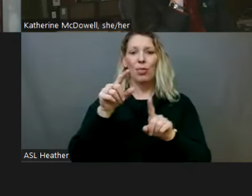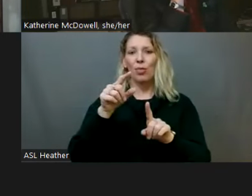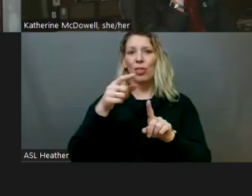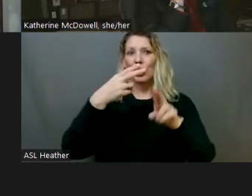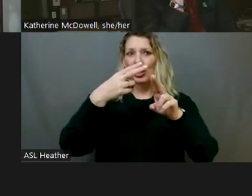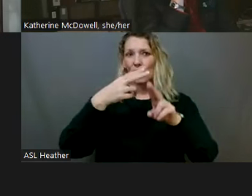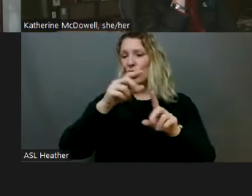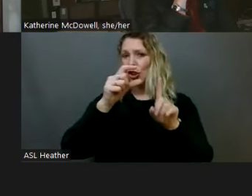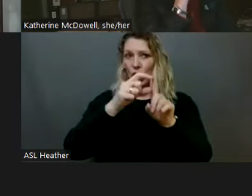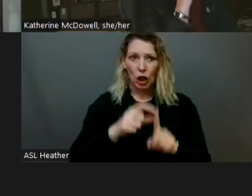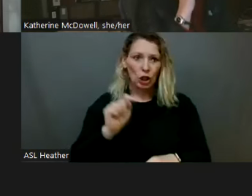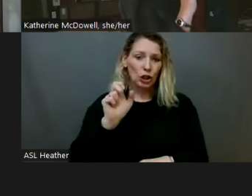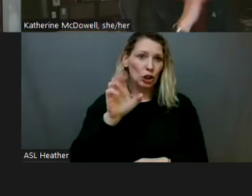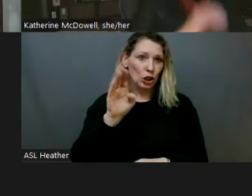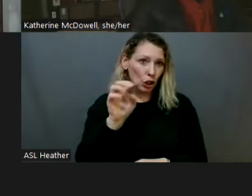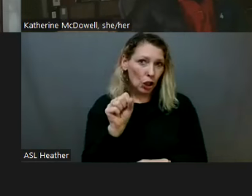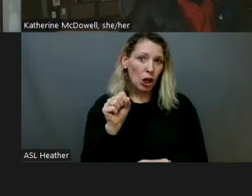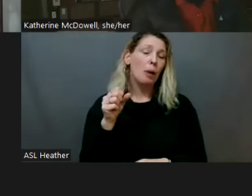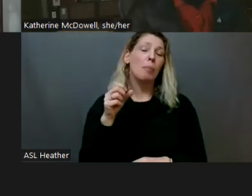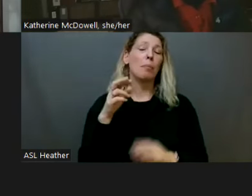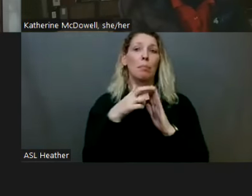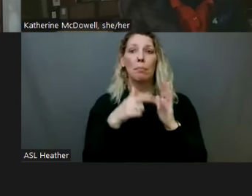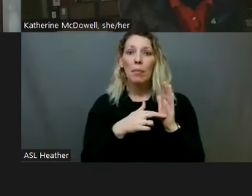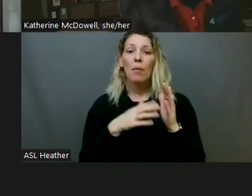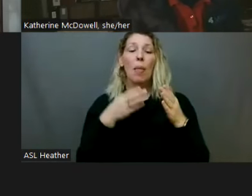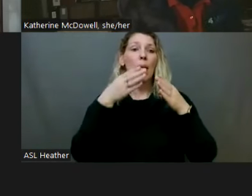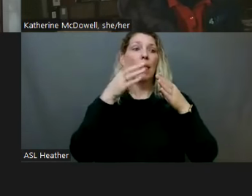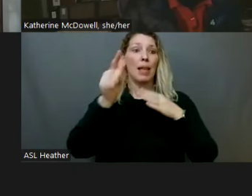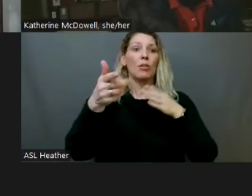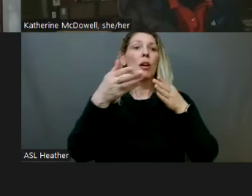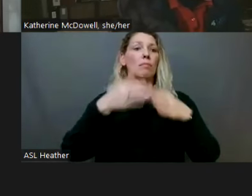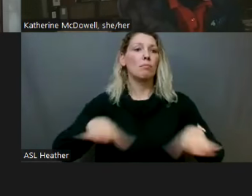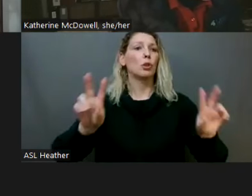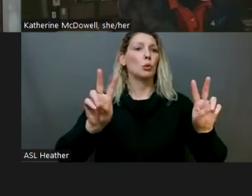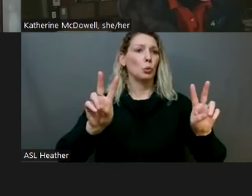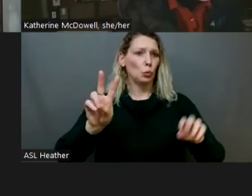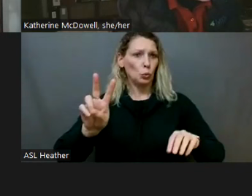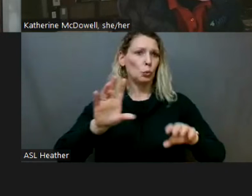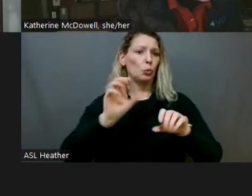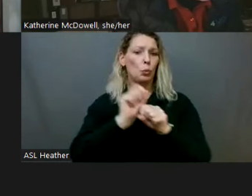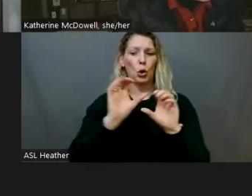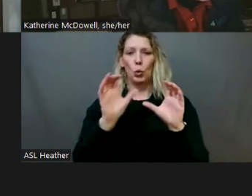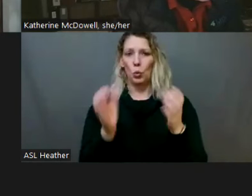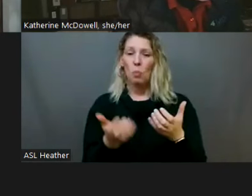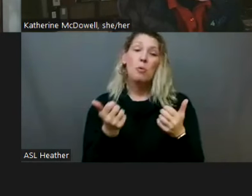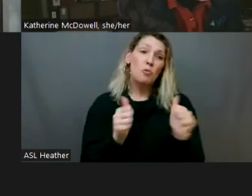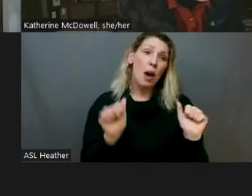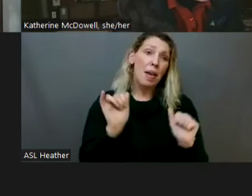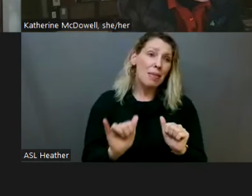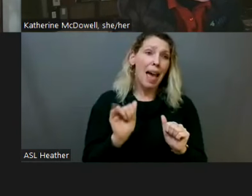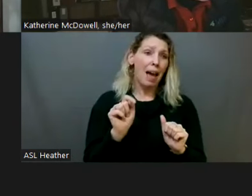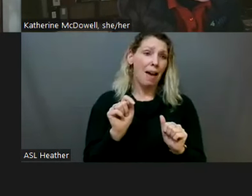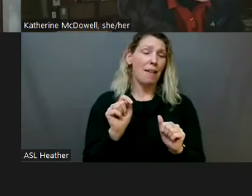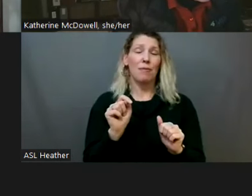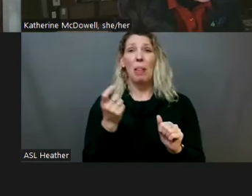time to time a full meeting of the subcommittee where it breaks into 2 work groups. And we tried that. It was a little bumpy, but we tried